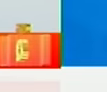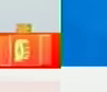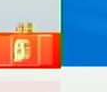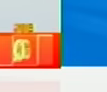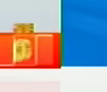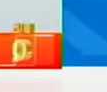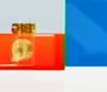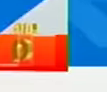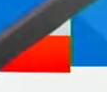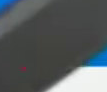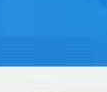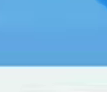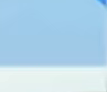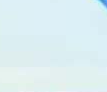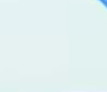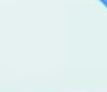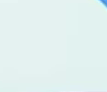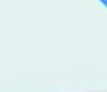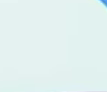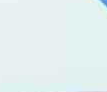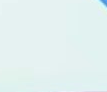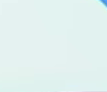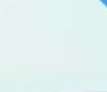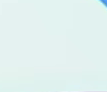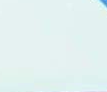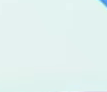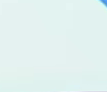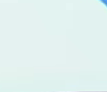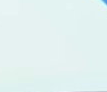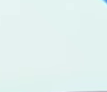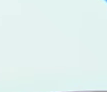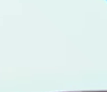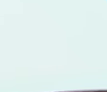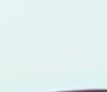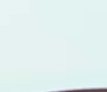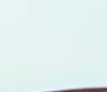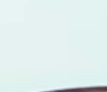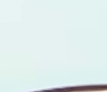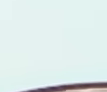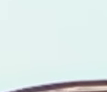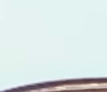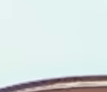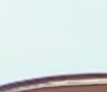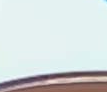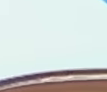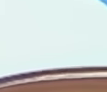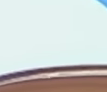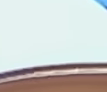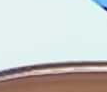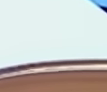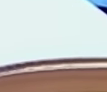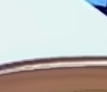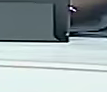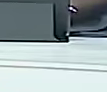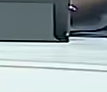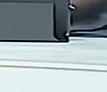You can tweet us at KTN News, at KTN Kenya, at me as well, at Linda Ogutu. I'd love to sample your views. This is a conversation that the whole country